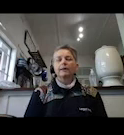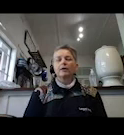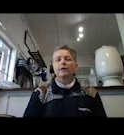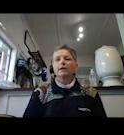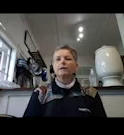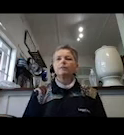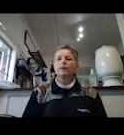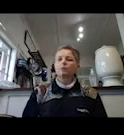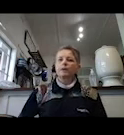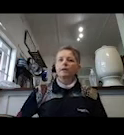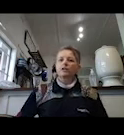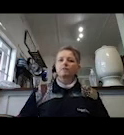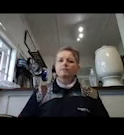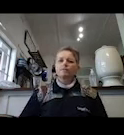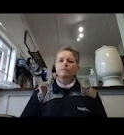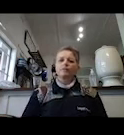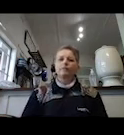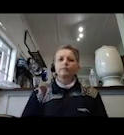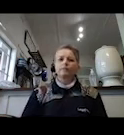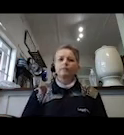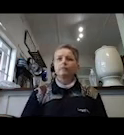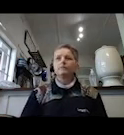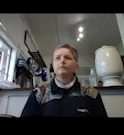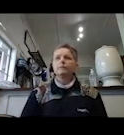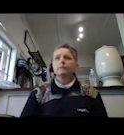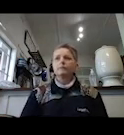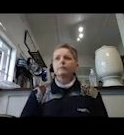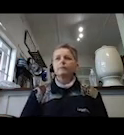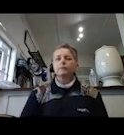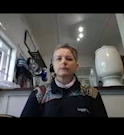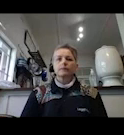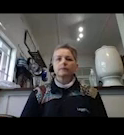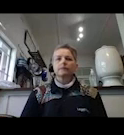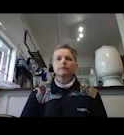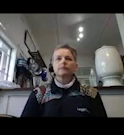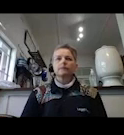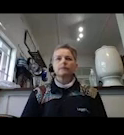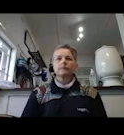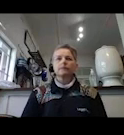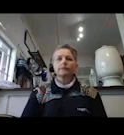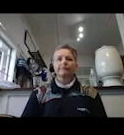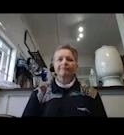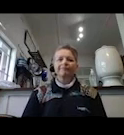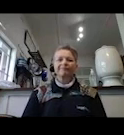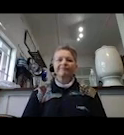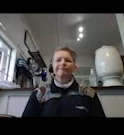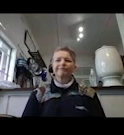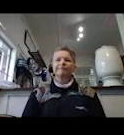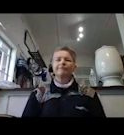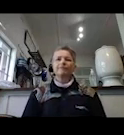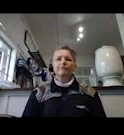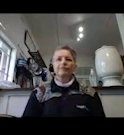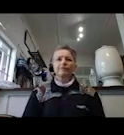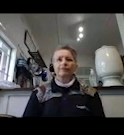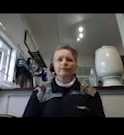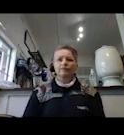that perhaps they don't need that protection. Okay, thanks, Bridget. I'm just conscious